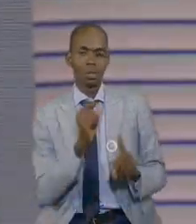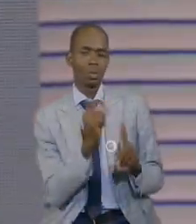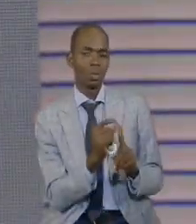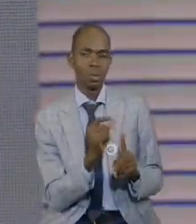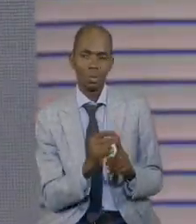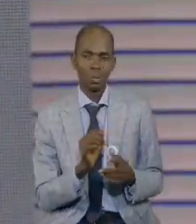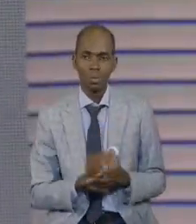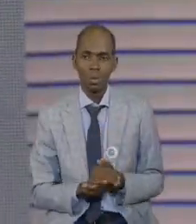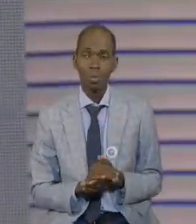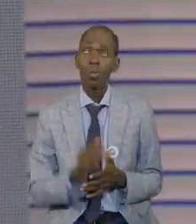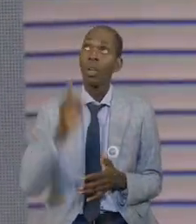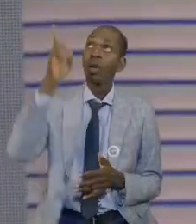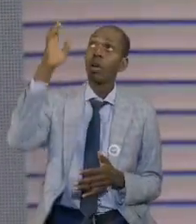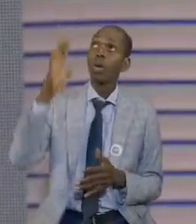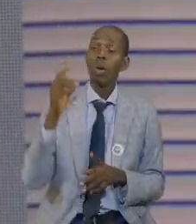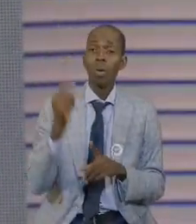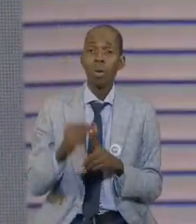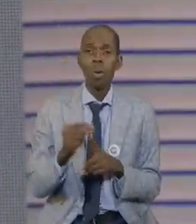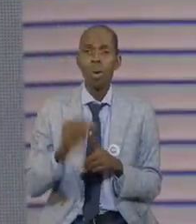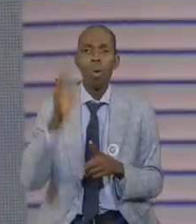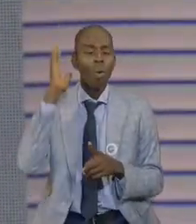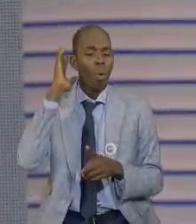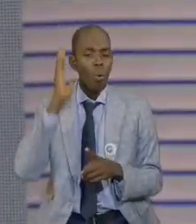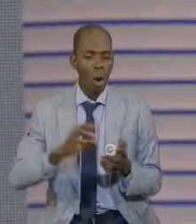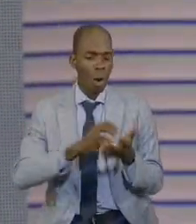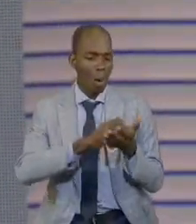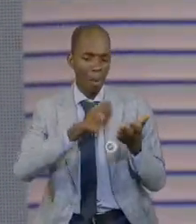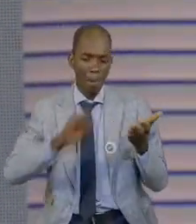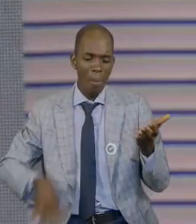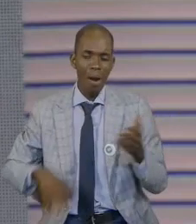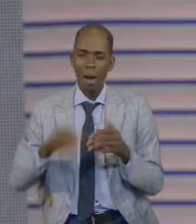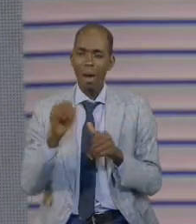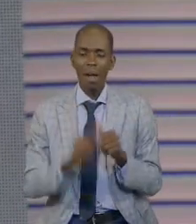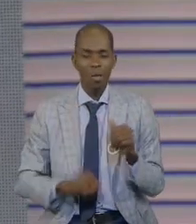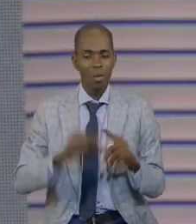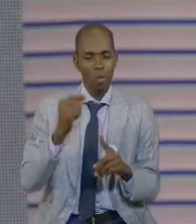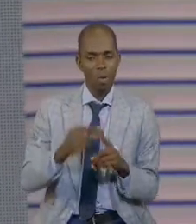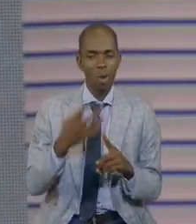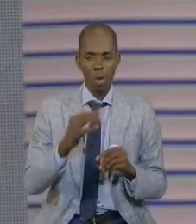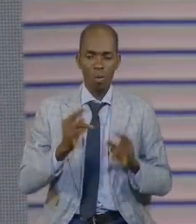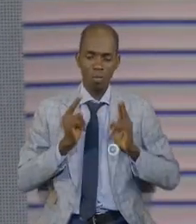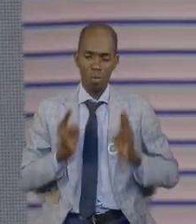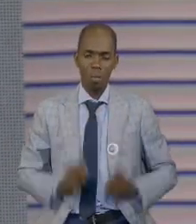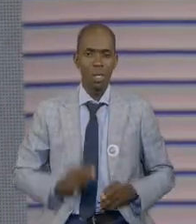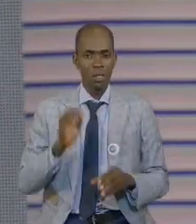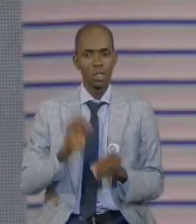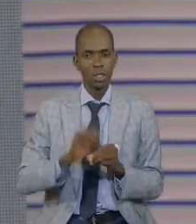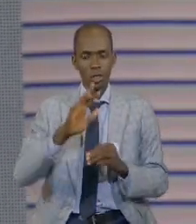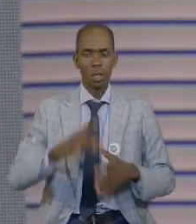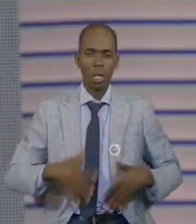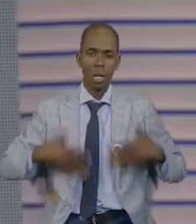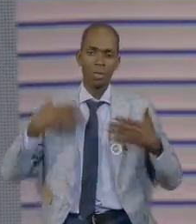God's word will displace every word of man in your life